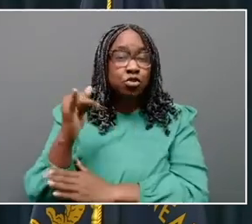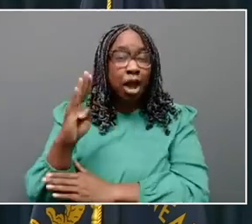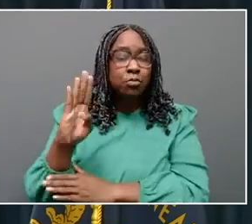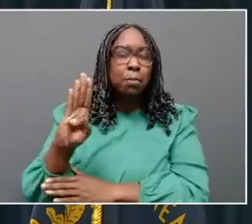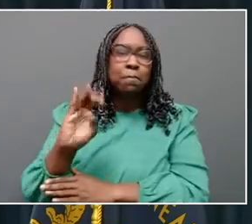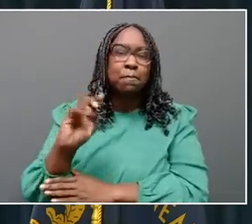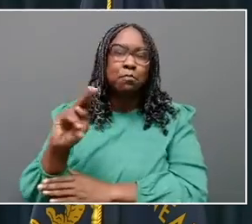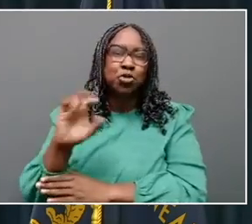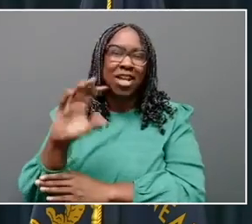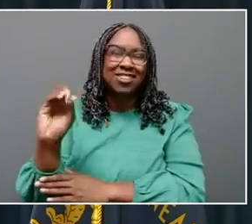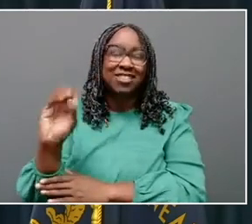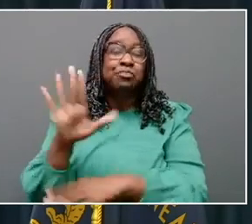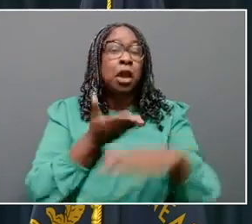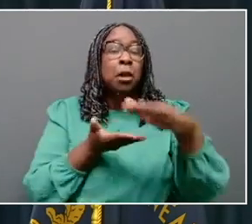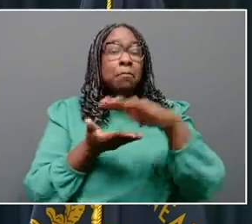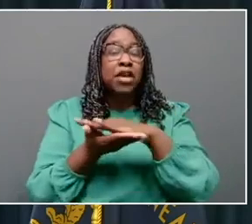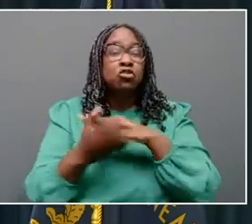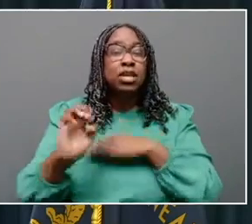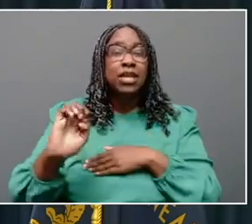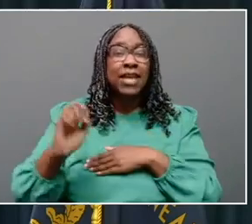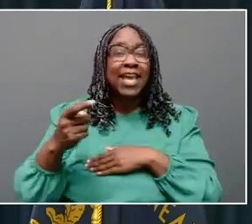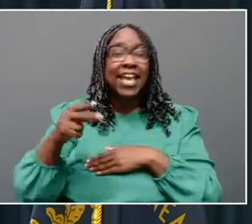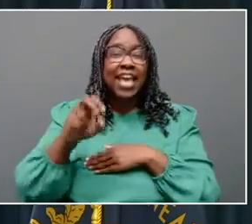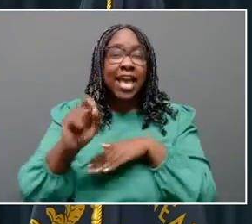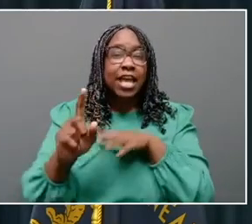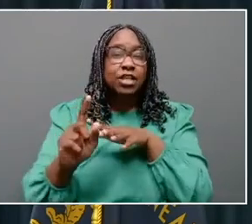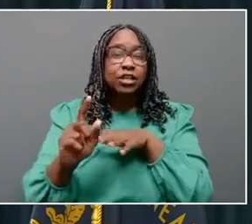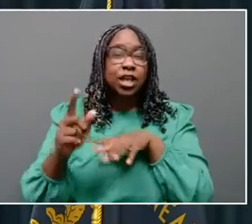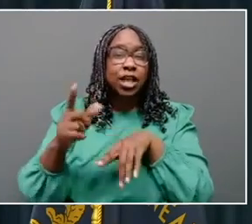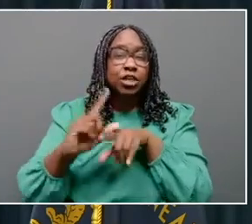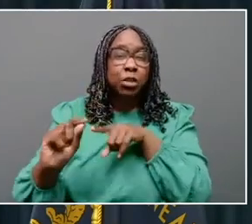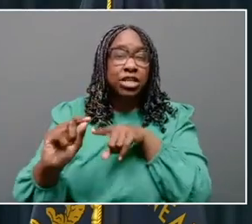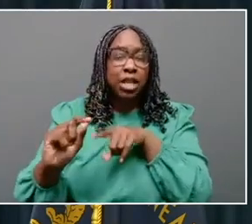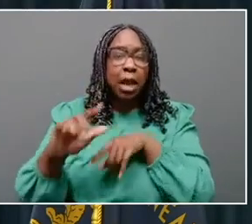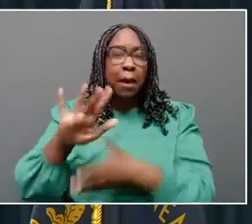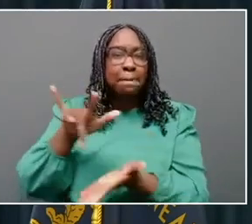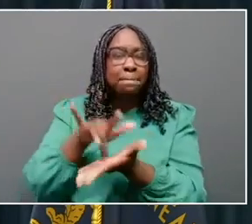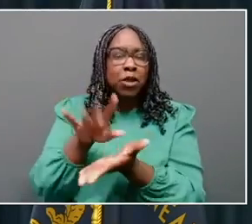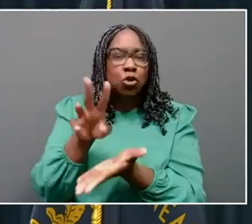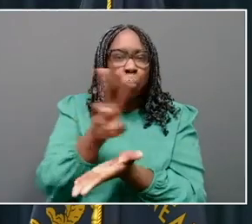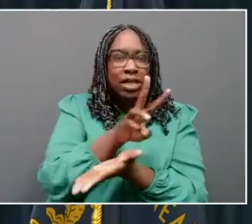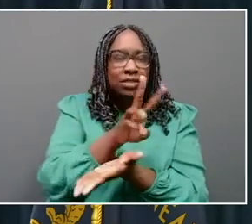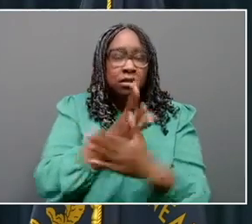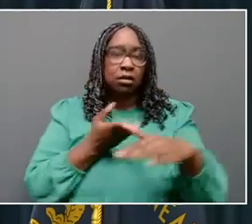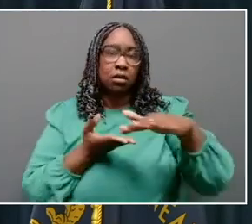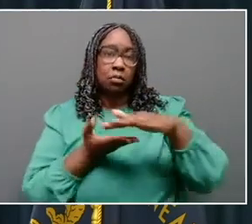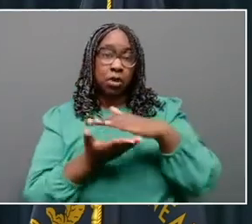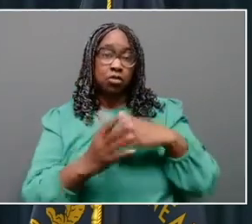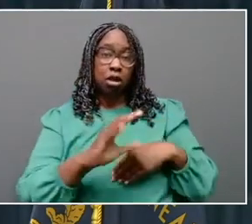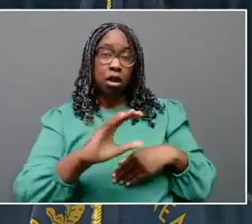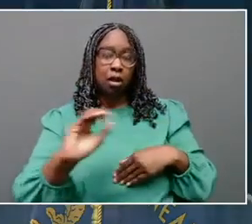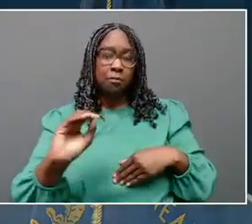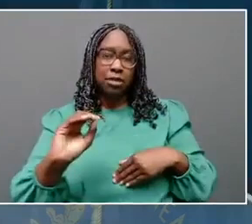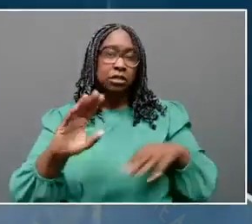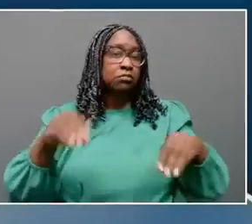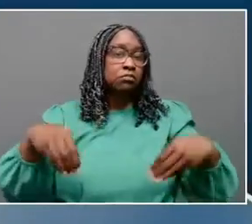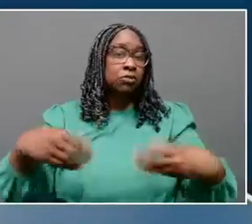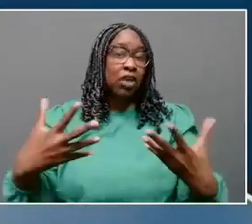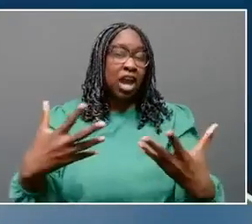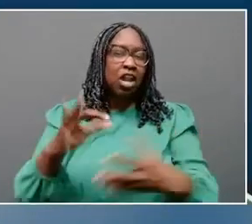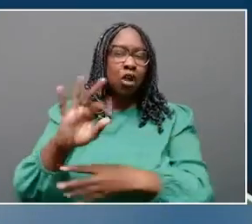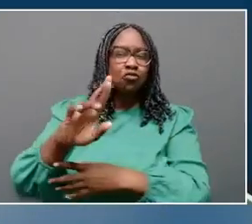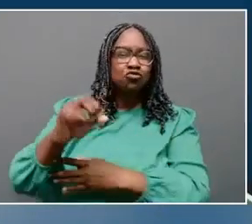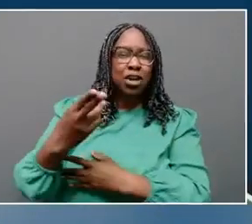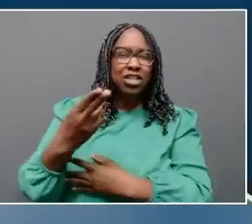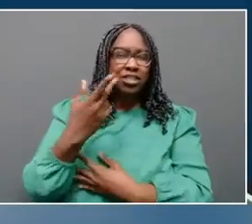Bakery Express Midwest is a commercial bakery manufacturing company that supplies its customers with fresh baked goods.